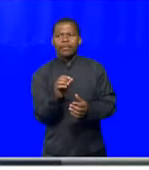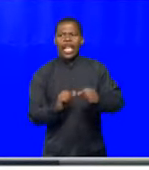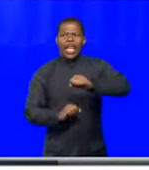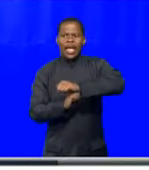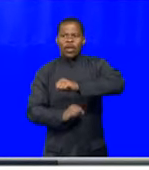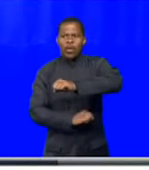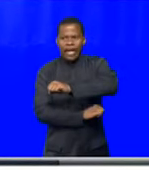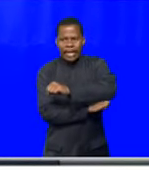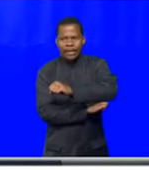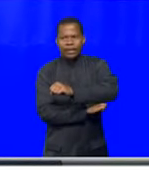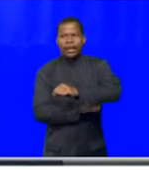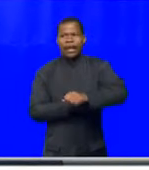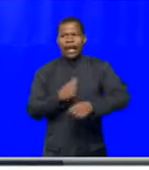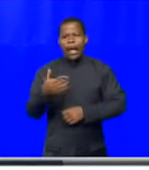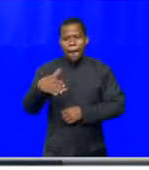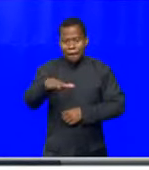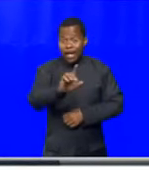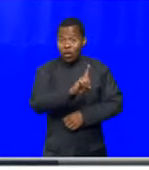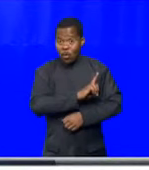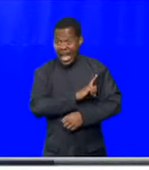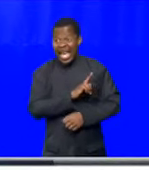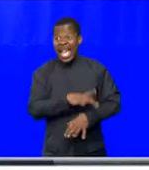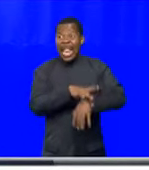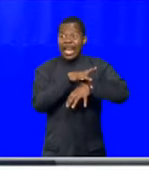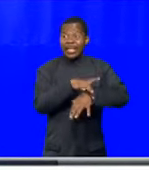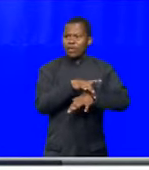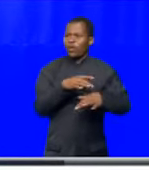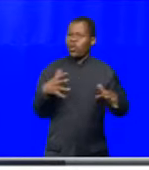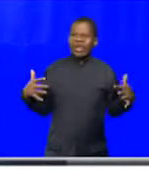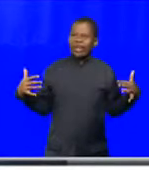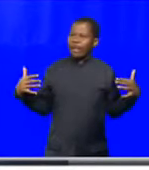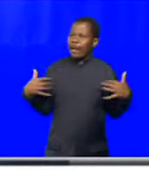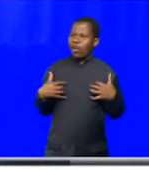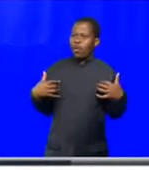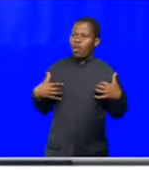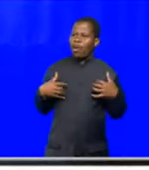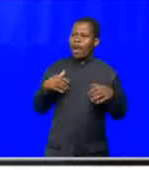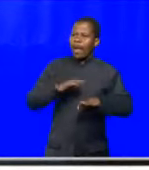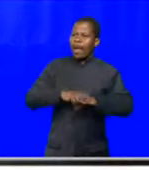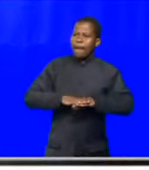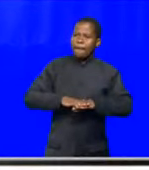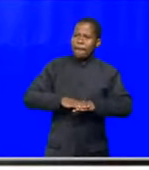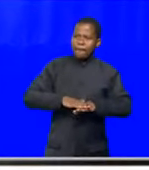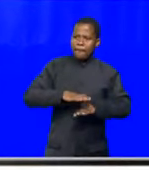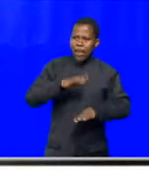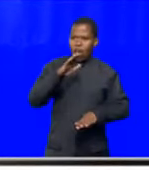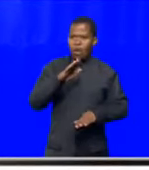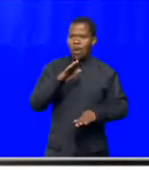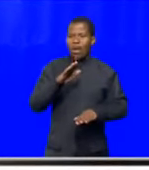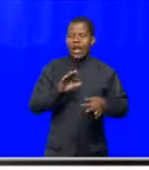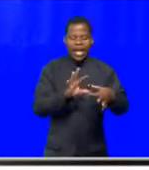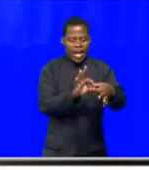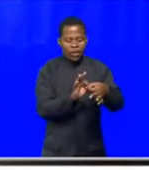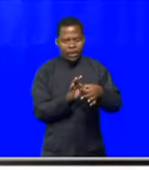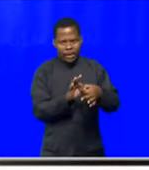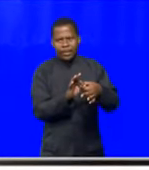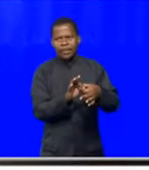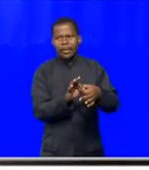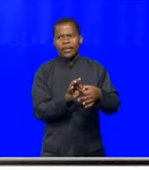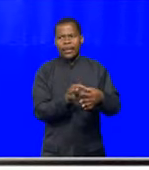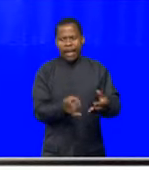kuyabonakala usitinso sifo lesesibonakala ukuthi nasemaswatini sesicala kuba lihlupho bangayibambisa kanjani lena nhlangano ukuthi